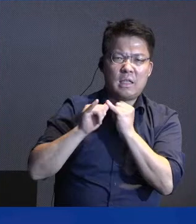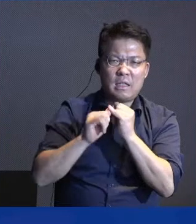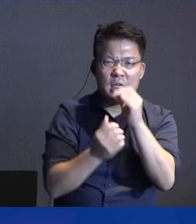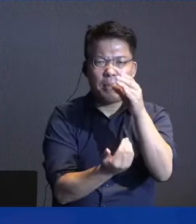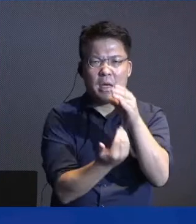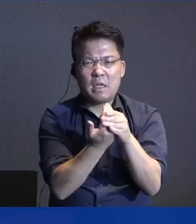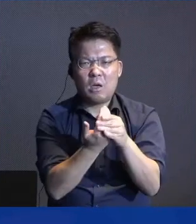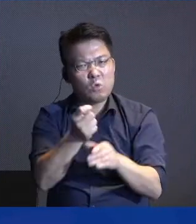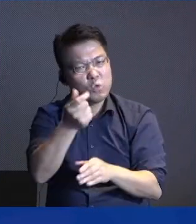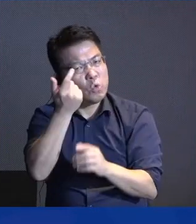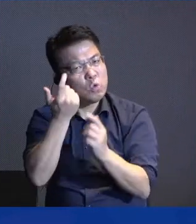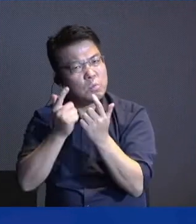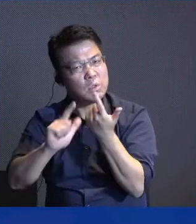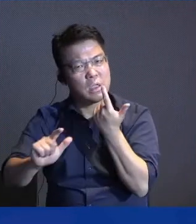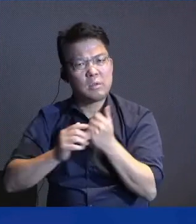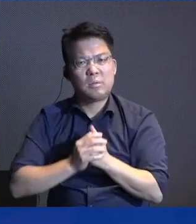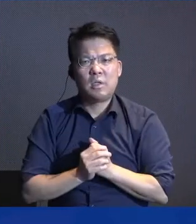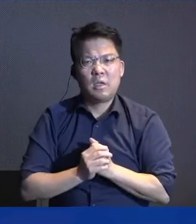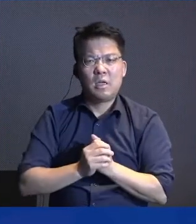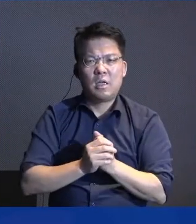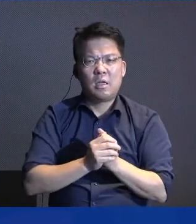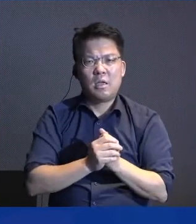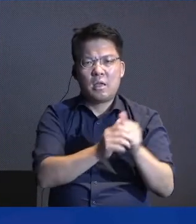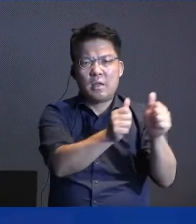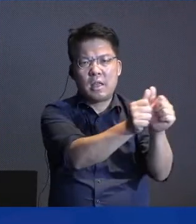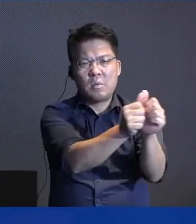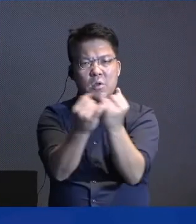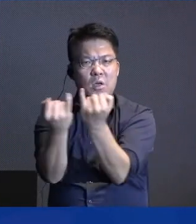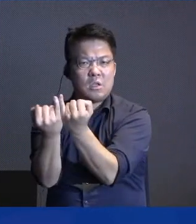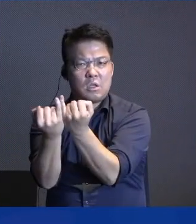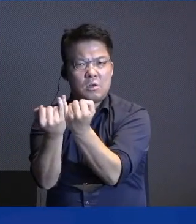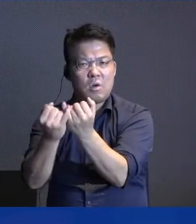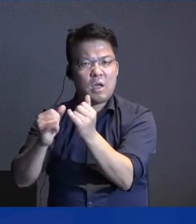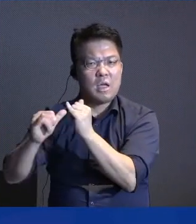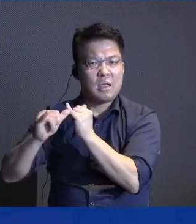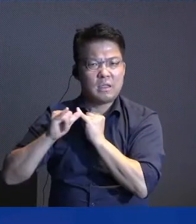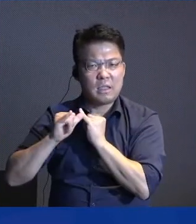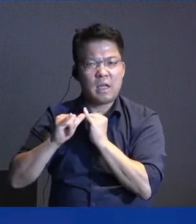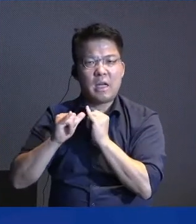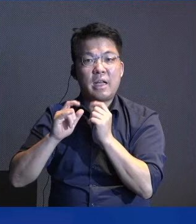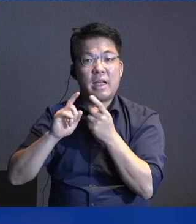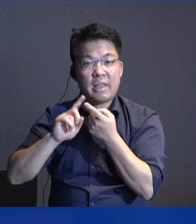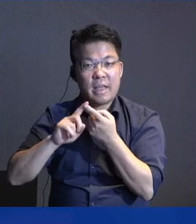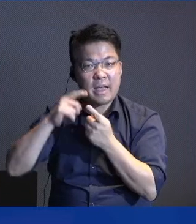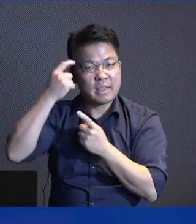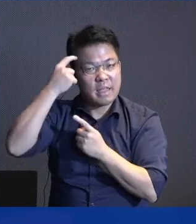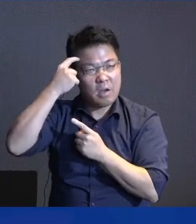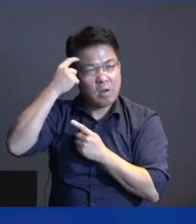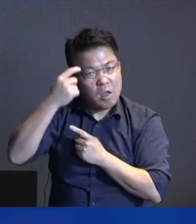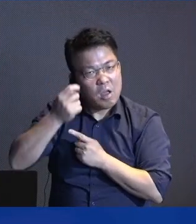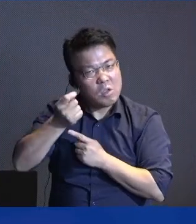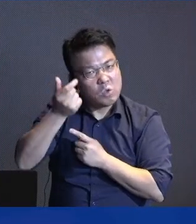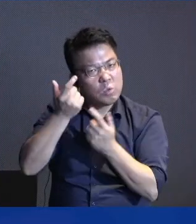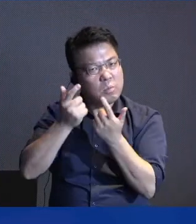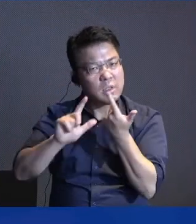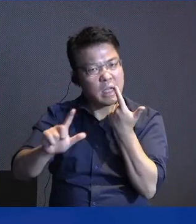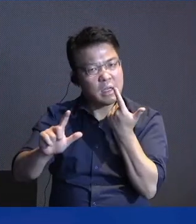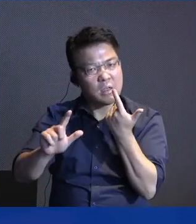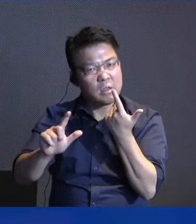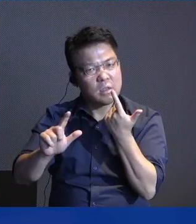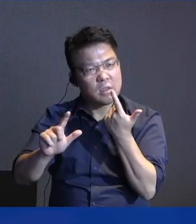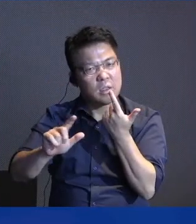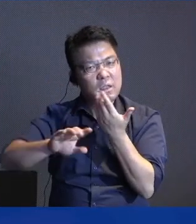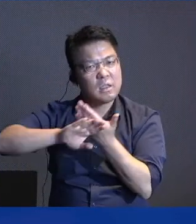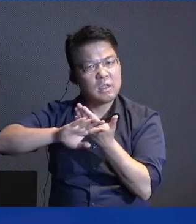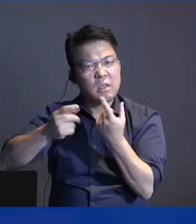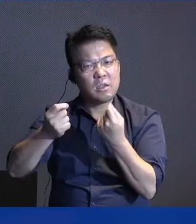may suggest that we are not supposed to consider those older adults who express suicidal